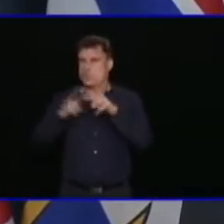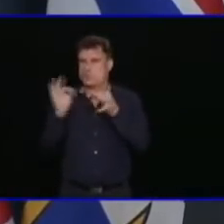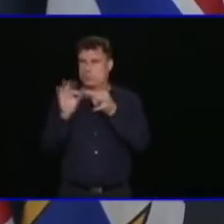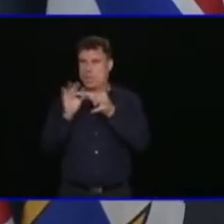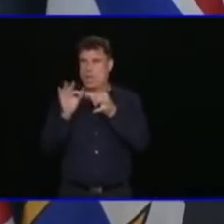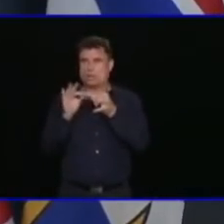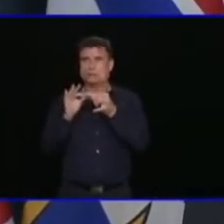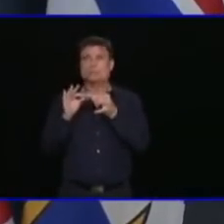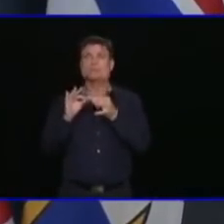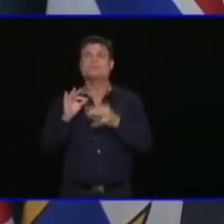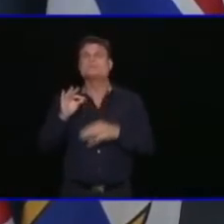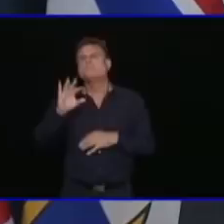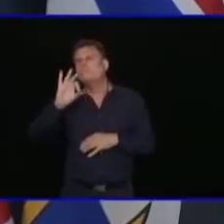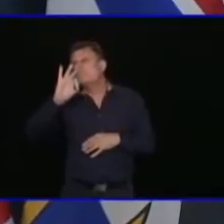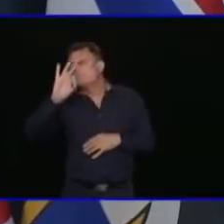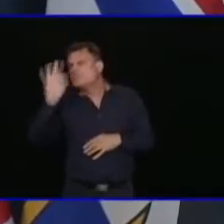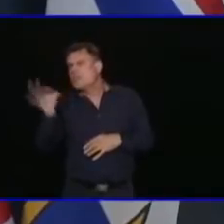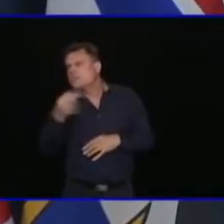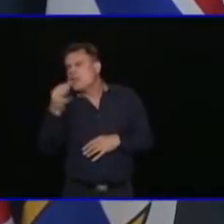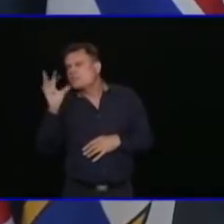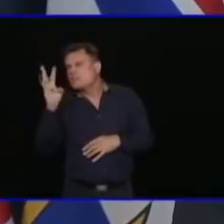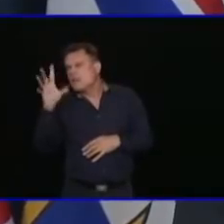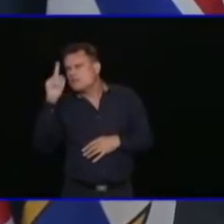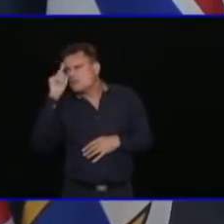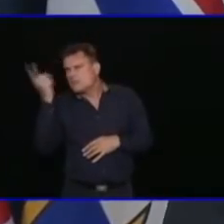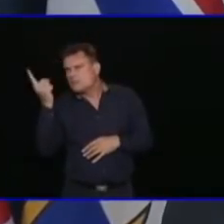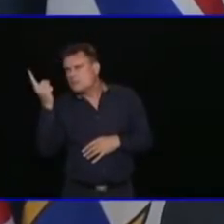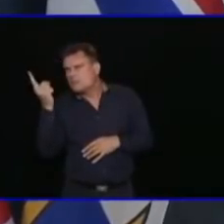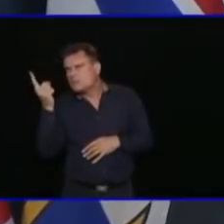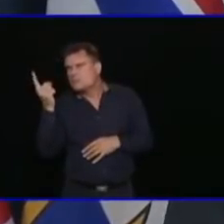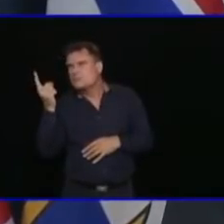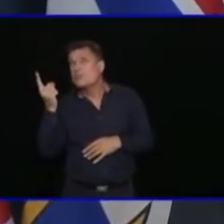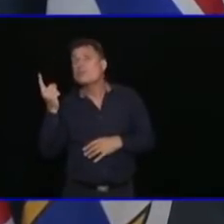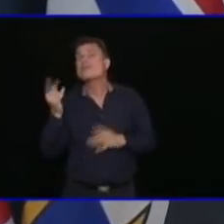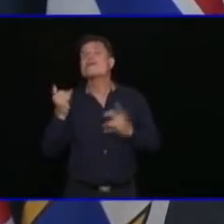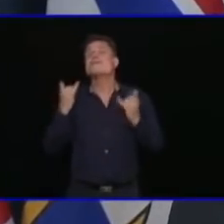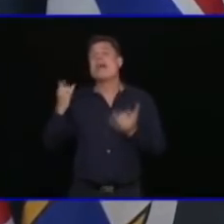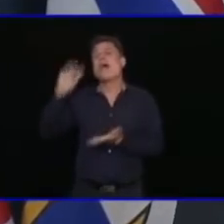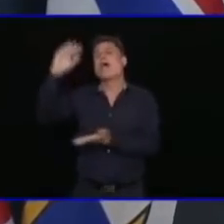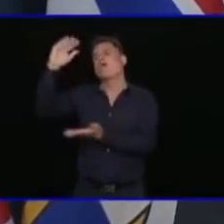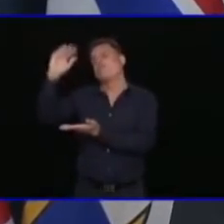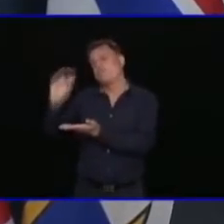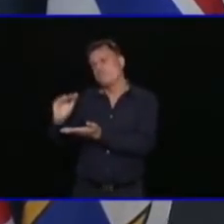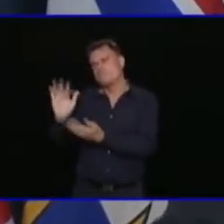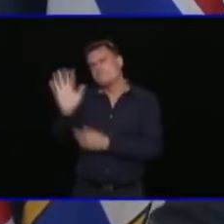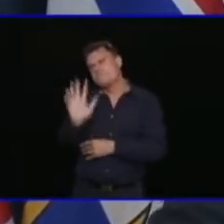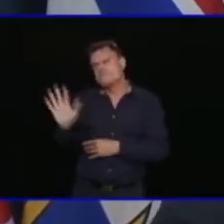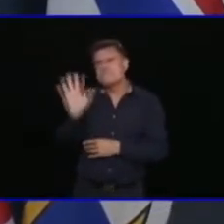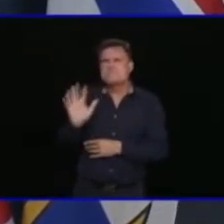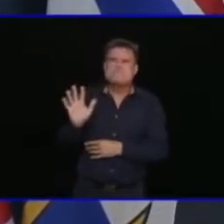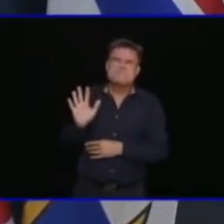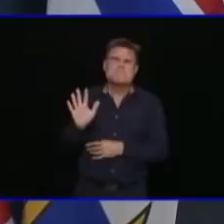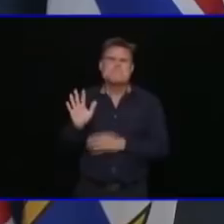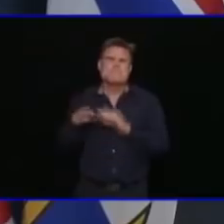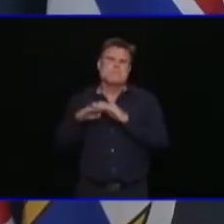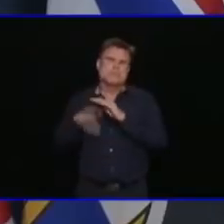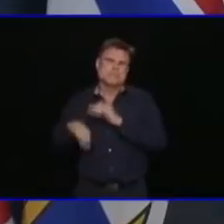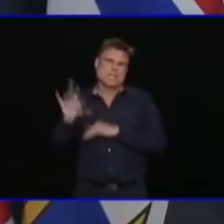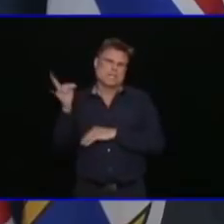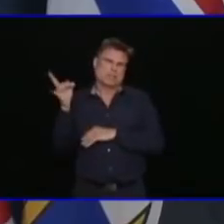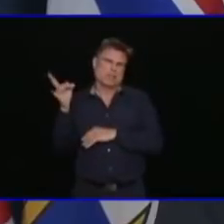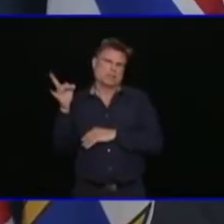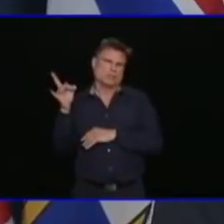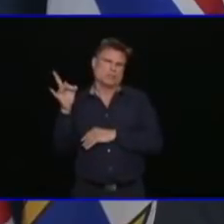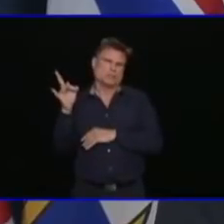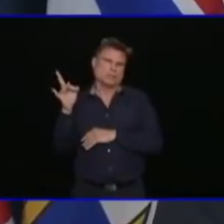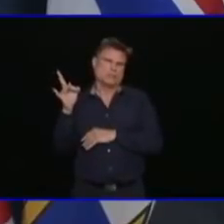to $8.45, so that's 2 to 3.5 times. There weren't very significant material differences in the price of gloves or